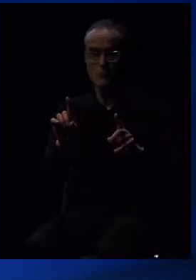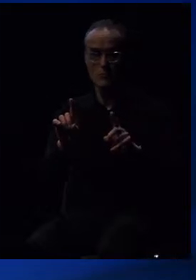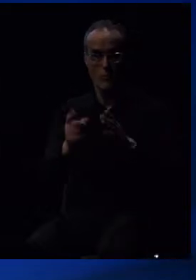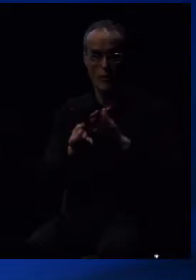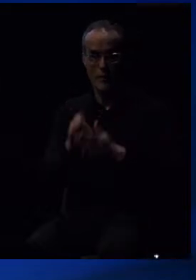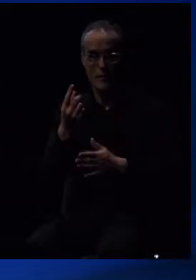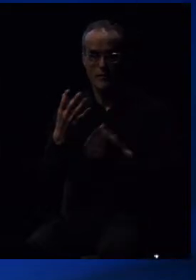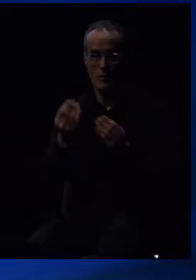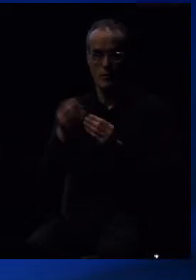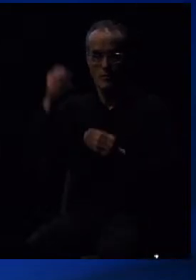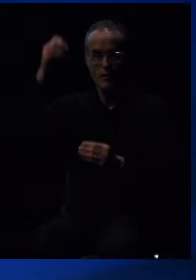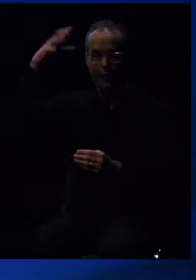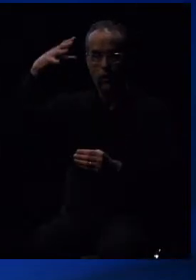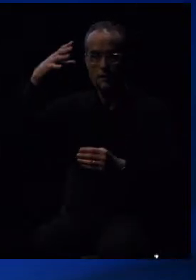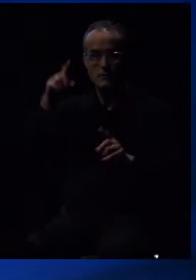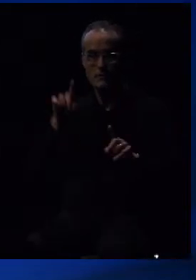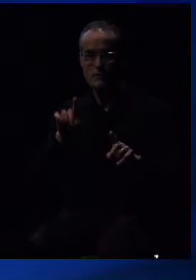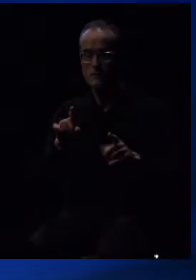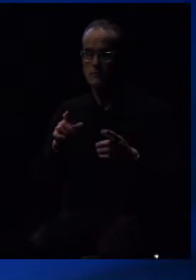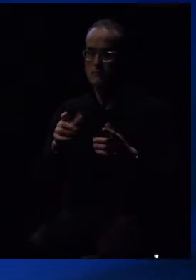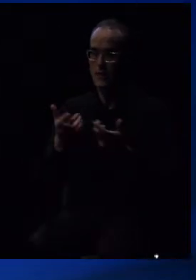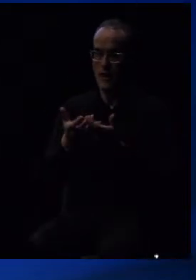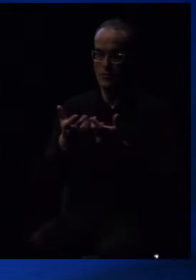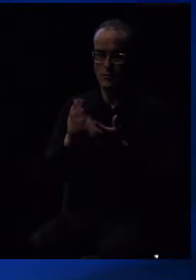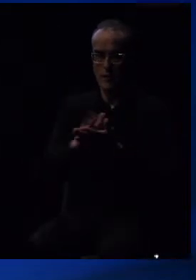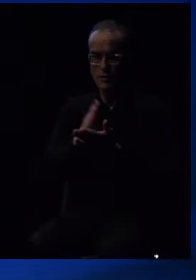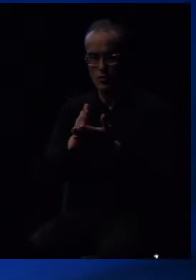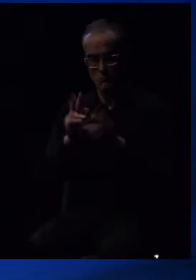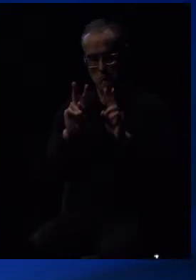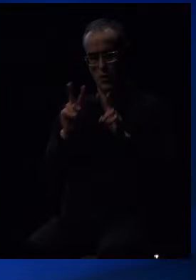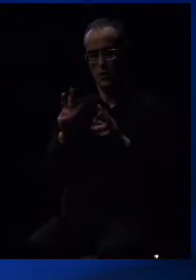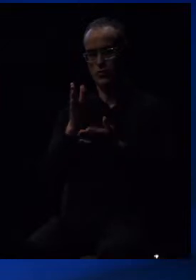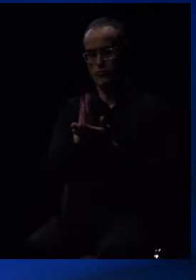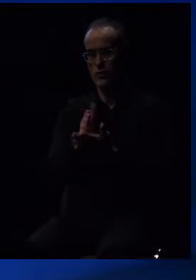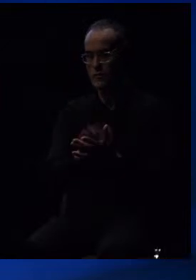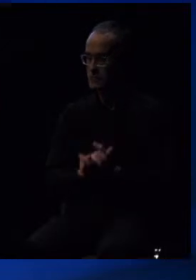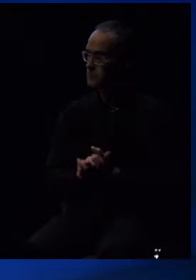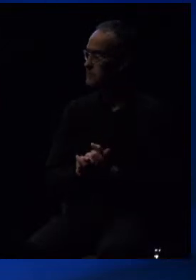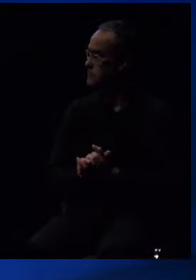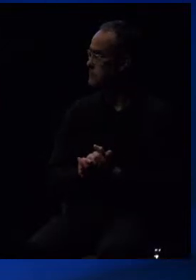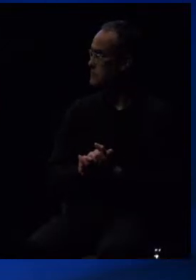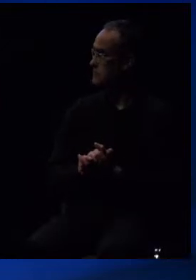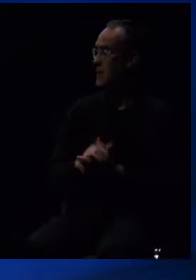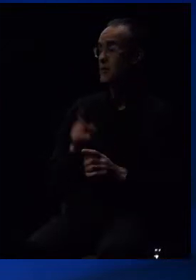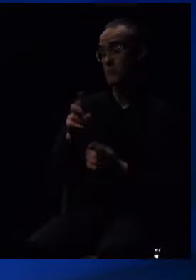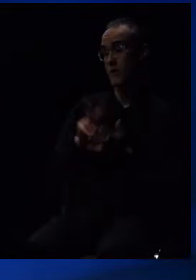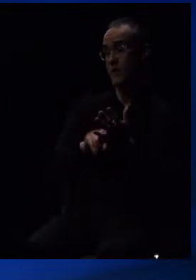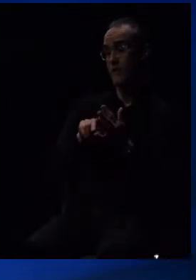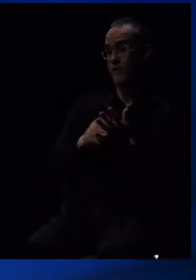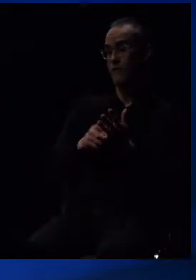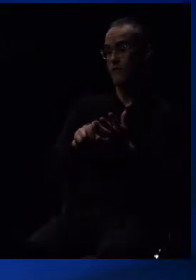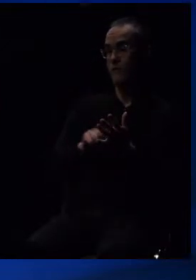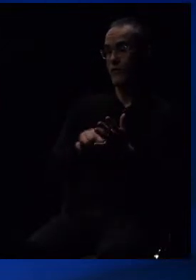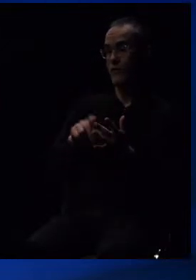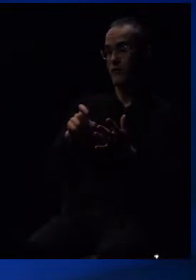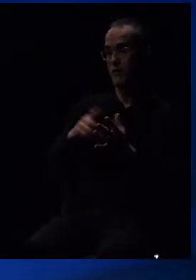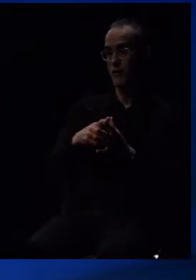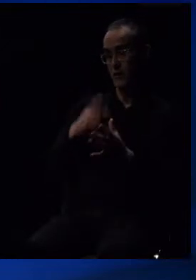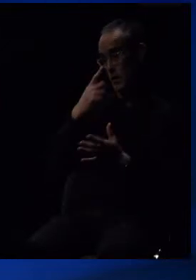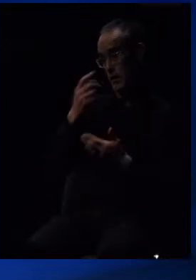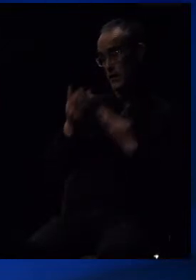the painting, but trying to keep it realistic. That's, yeah, Veronica could say something about it.